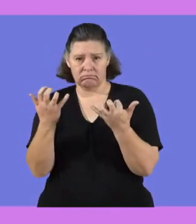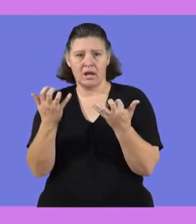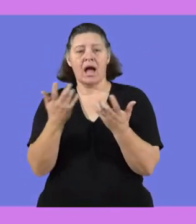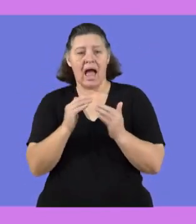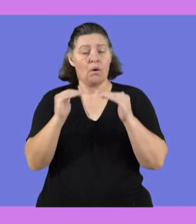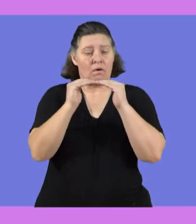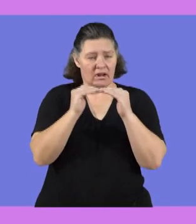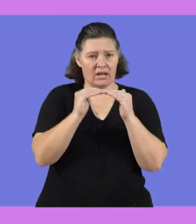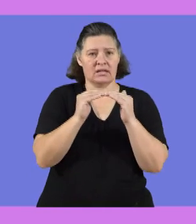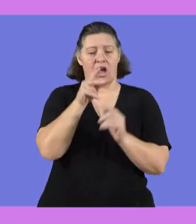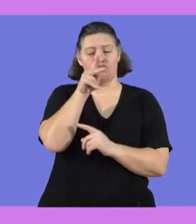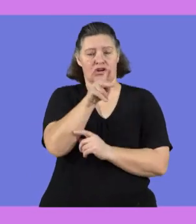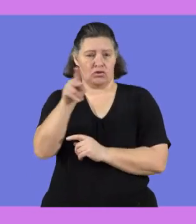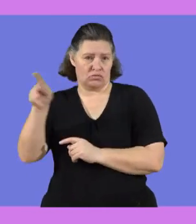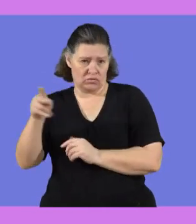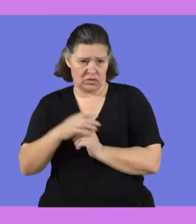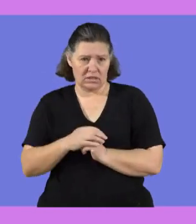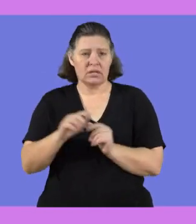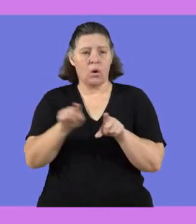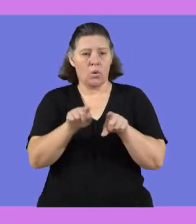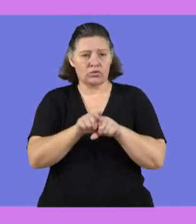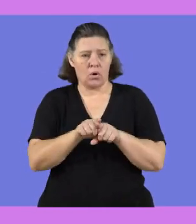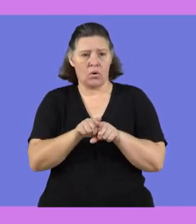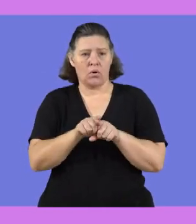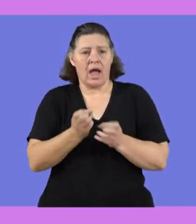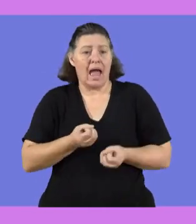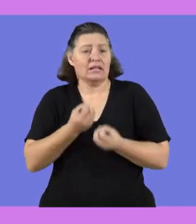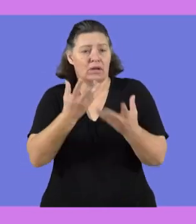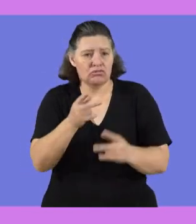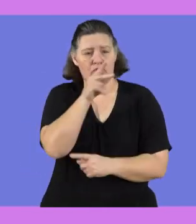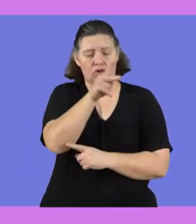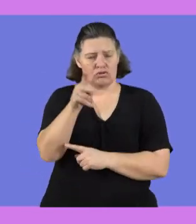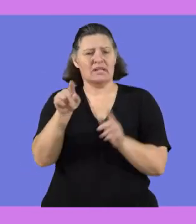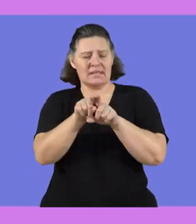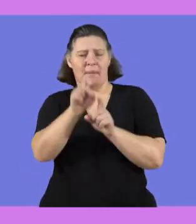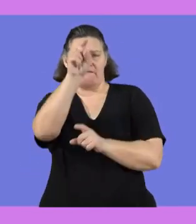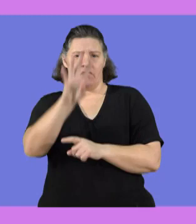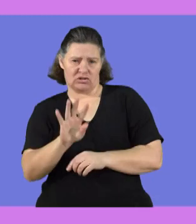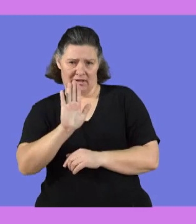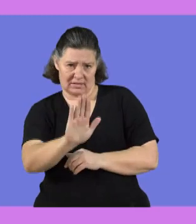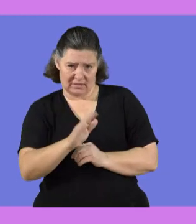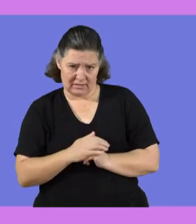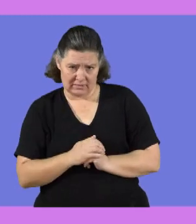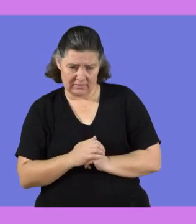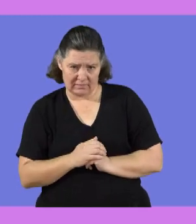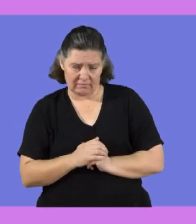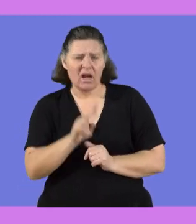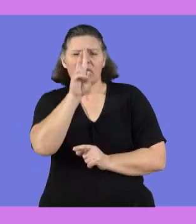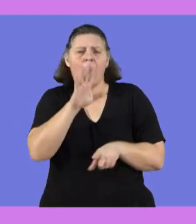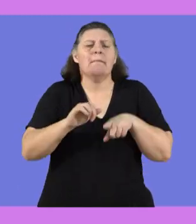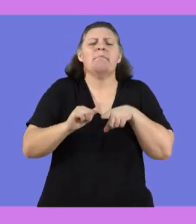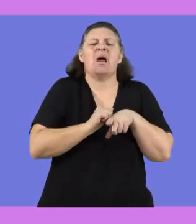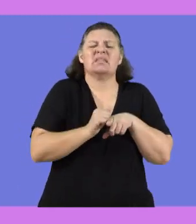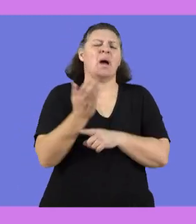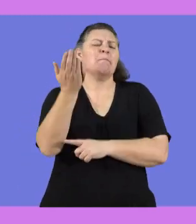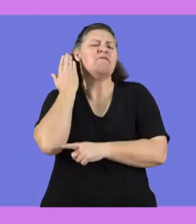Calculations with equivalent ratios as well as expressing ratios as fraction. So now let